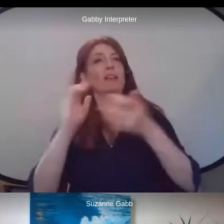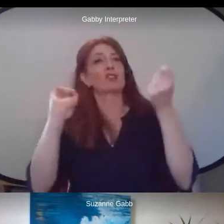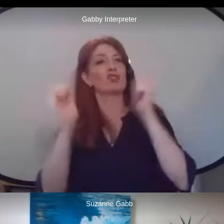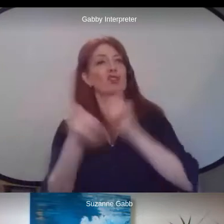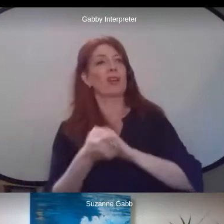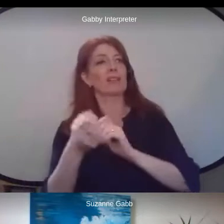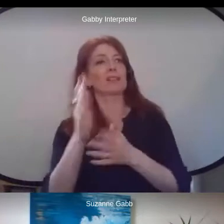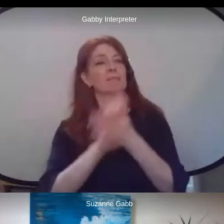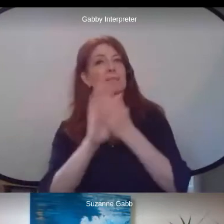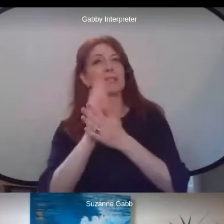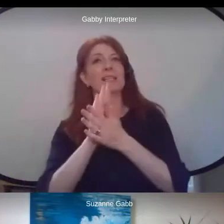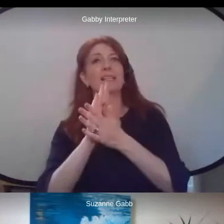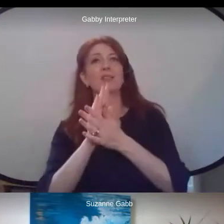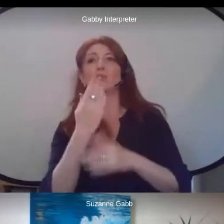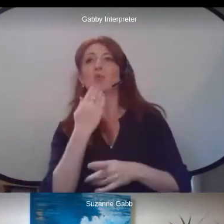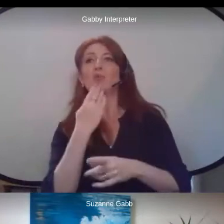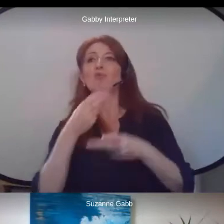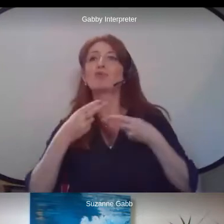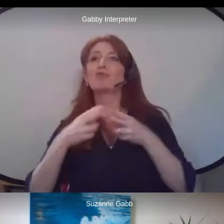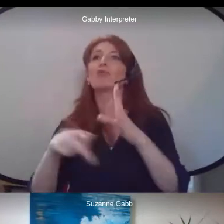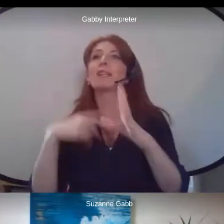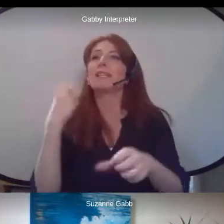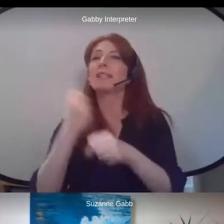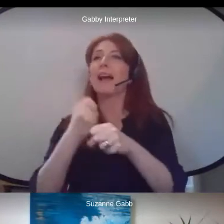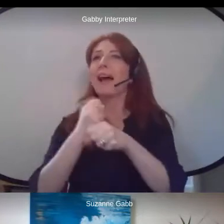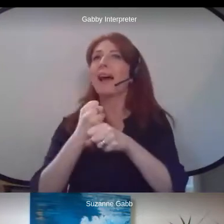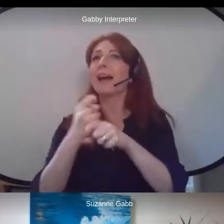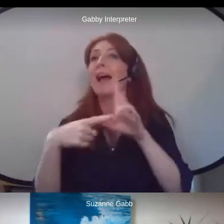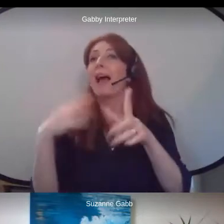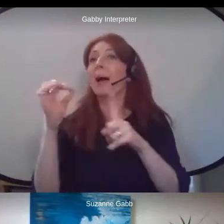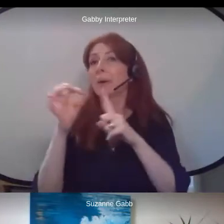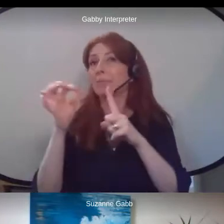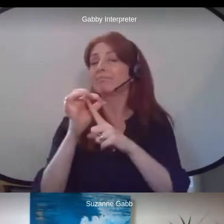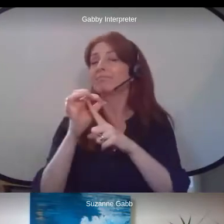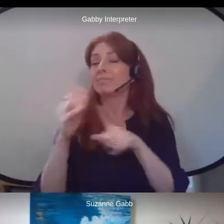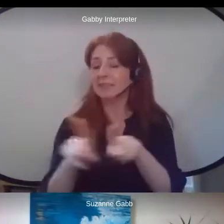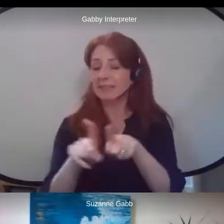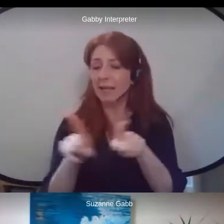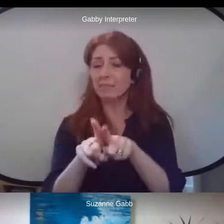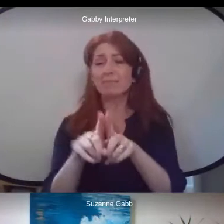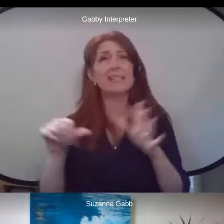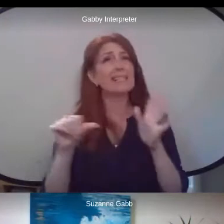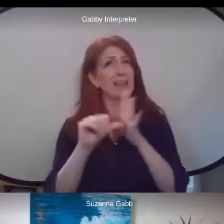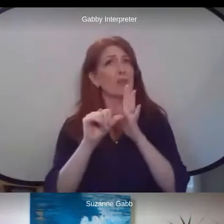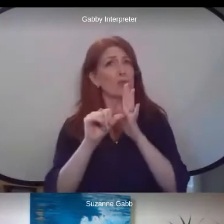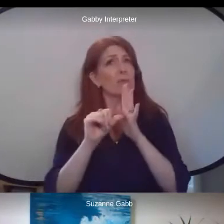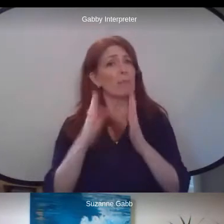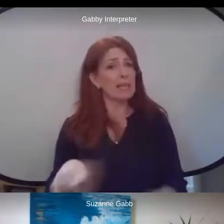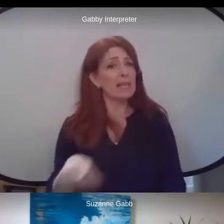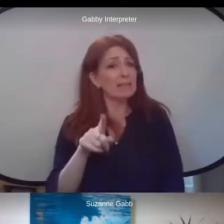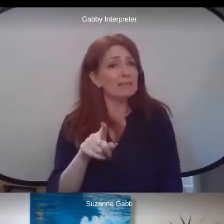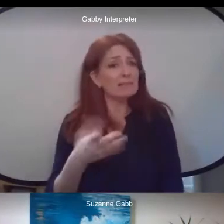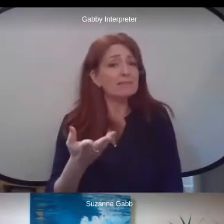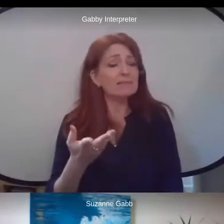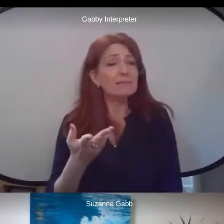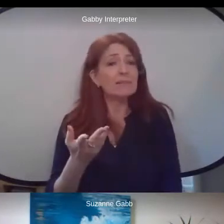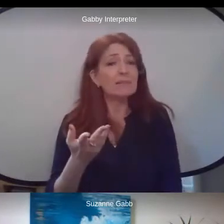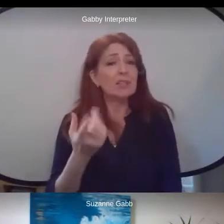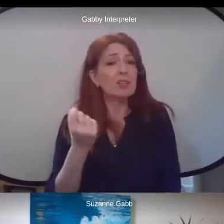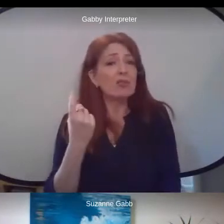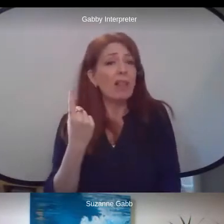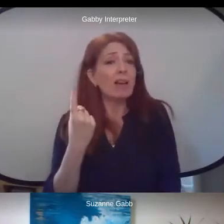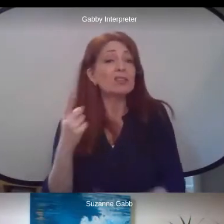to use the street tag app as well. So it's been difficult, because even if it's not the older people, we've still got